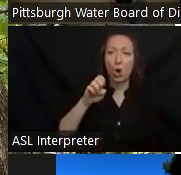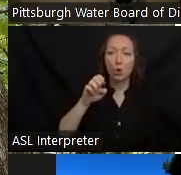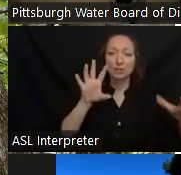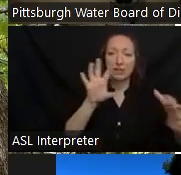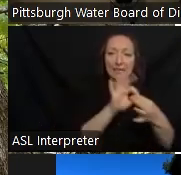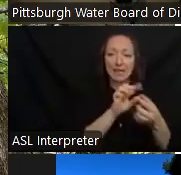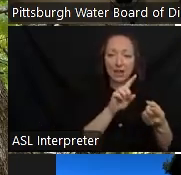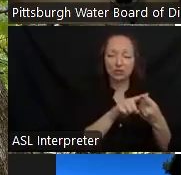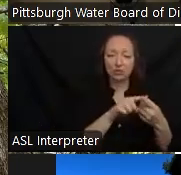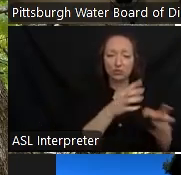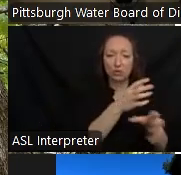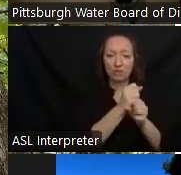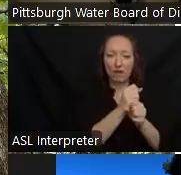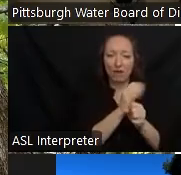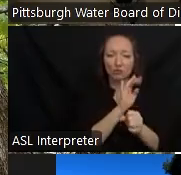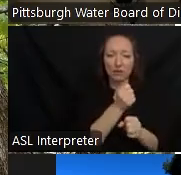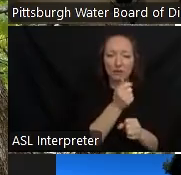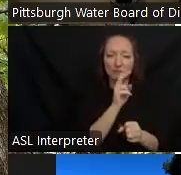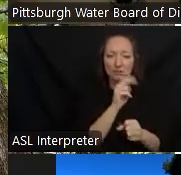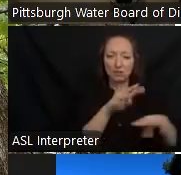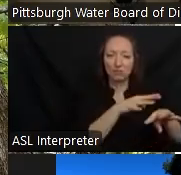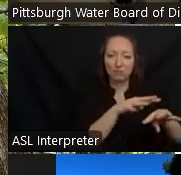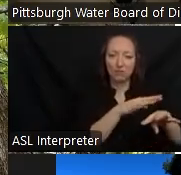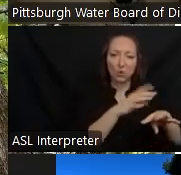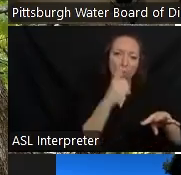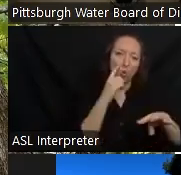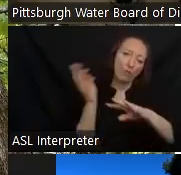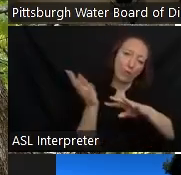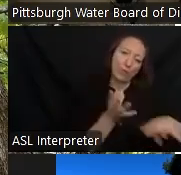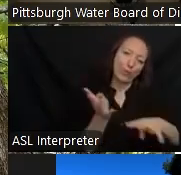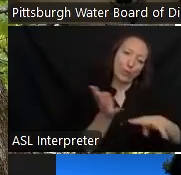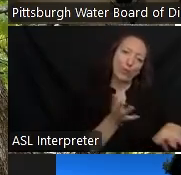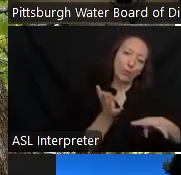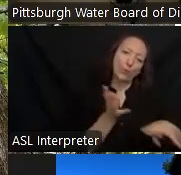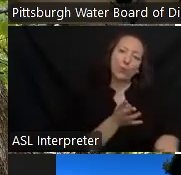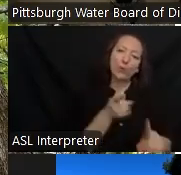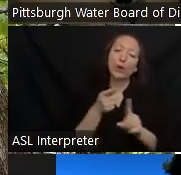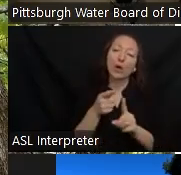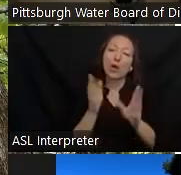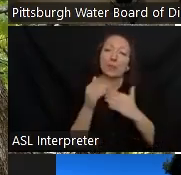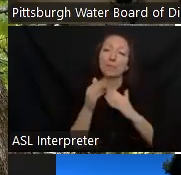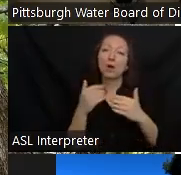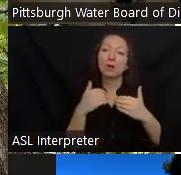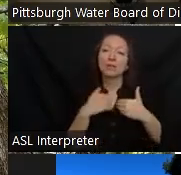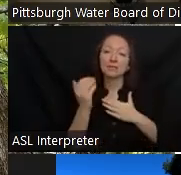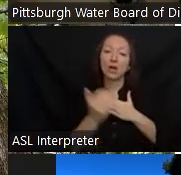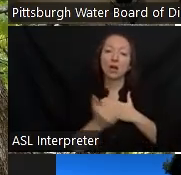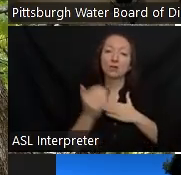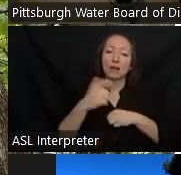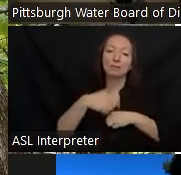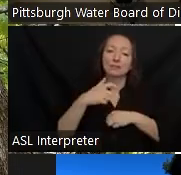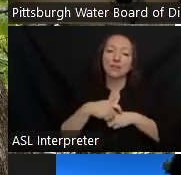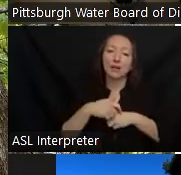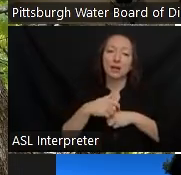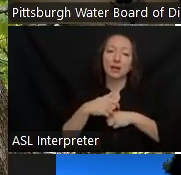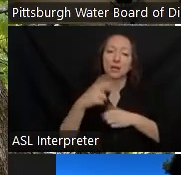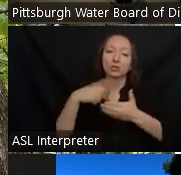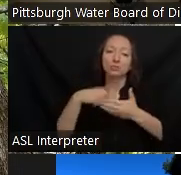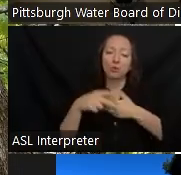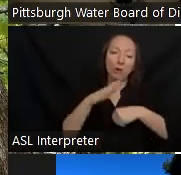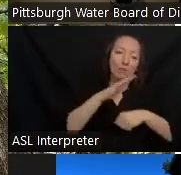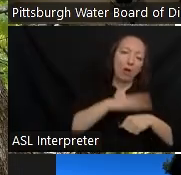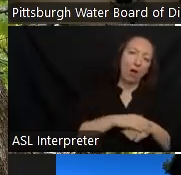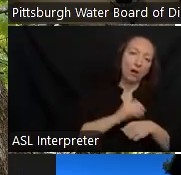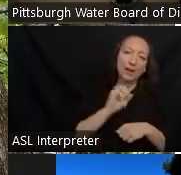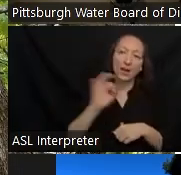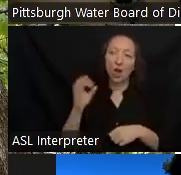for discharge. These automatic flushers are set up with little timers in them so that they can be programmed to turn on and off. Instead of running nonstop, they may